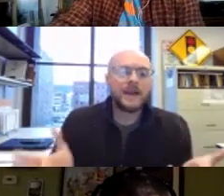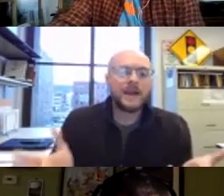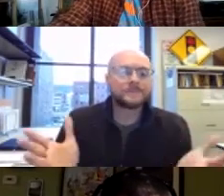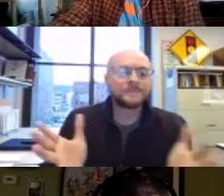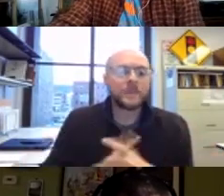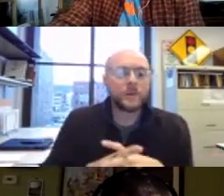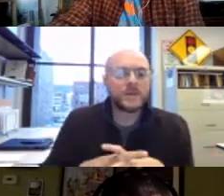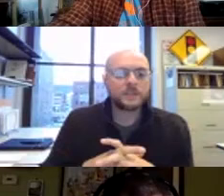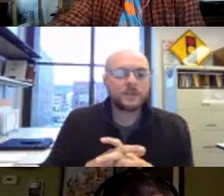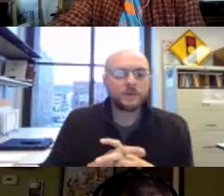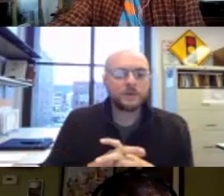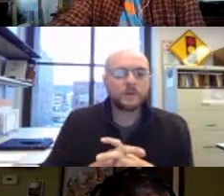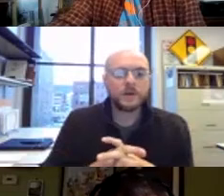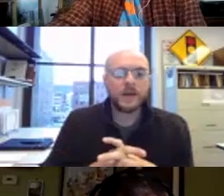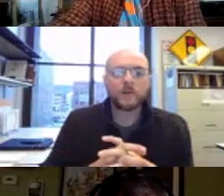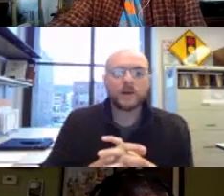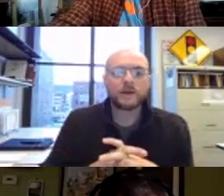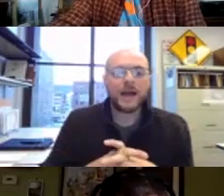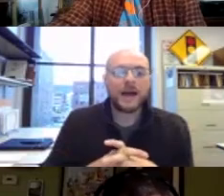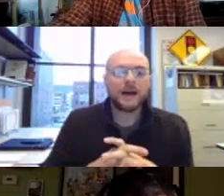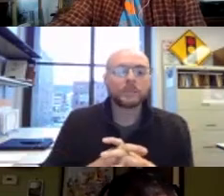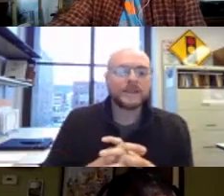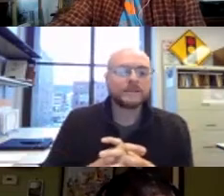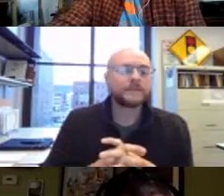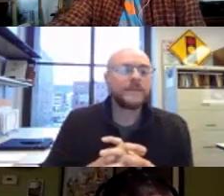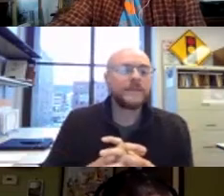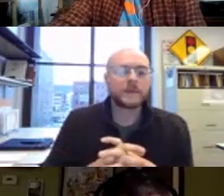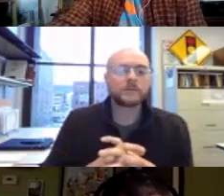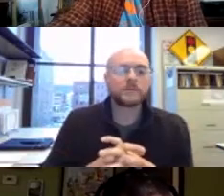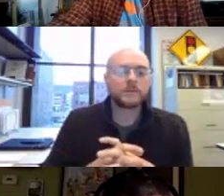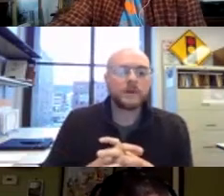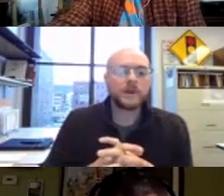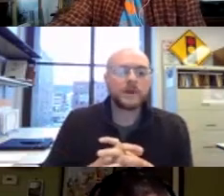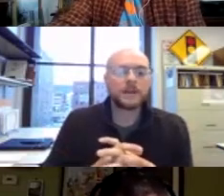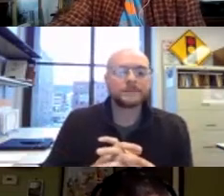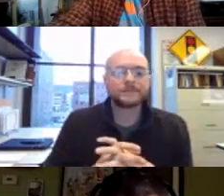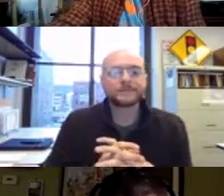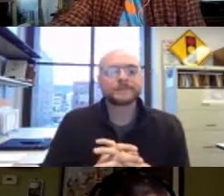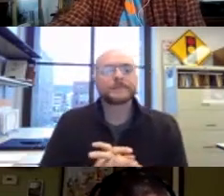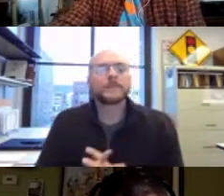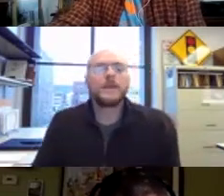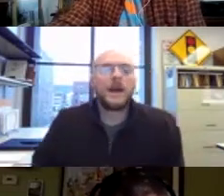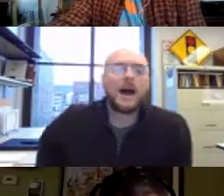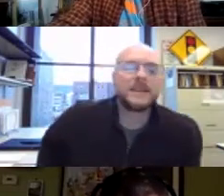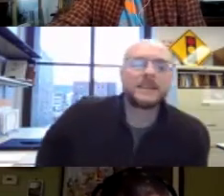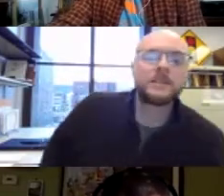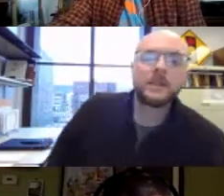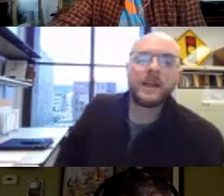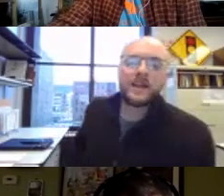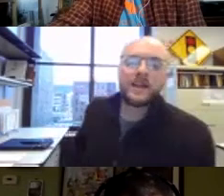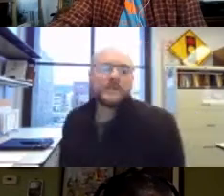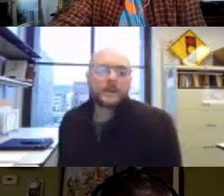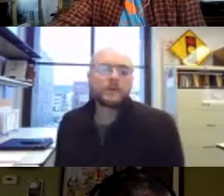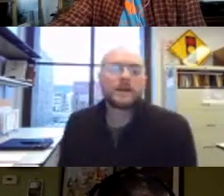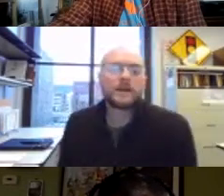And with that, we get to our Brighton Road Phase 1 project. This is